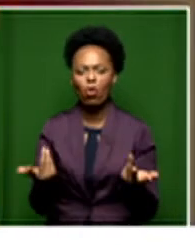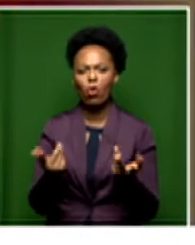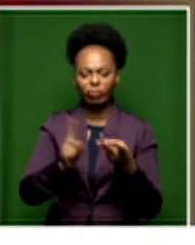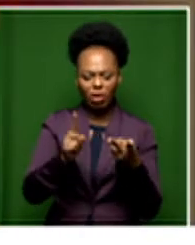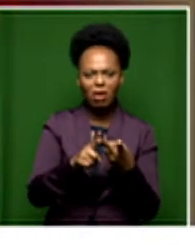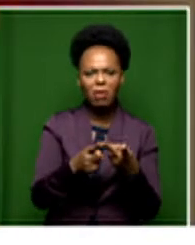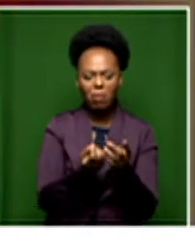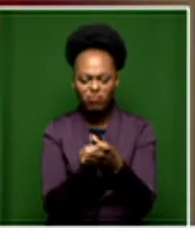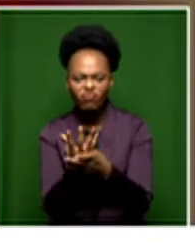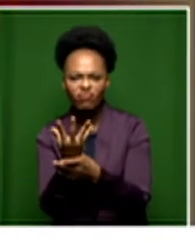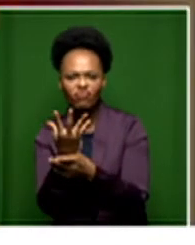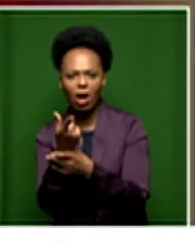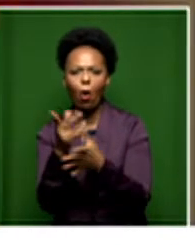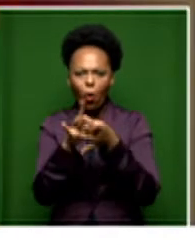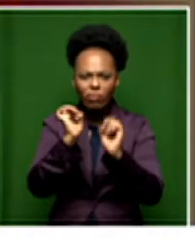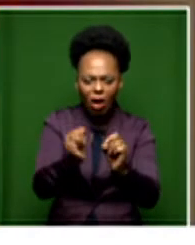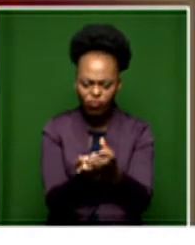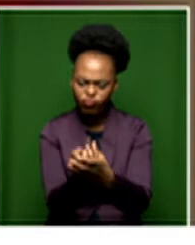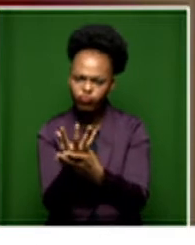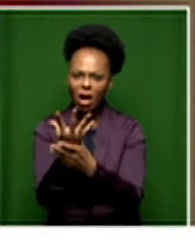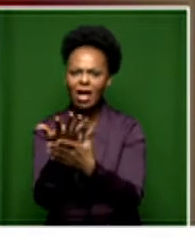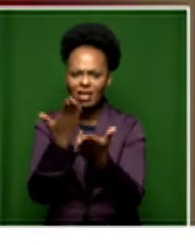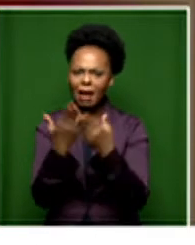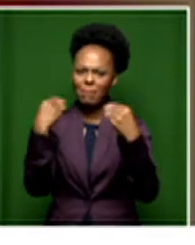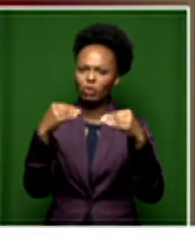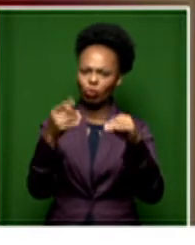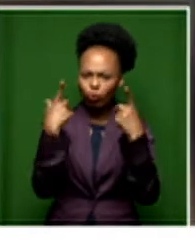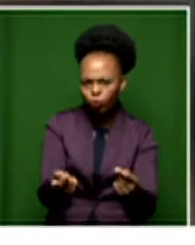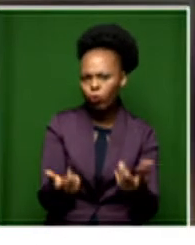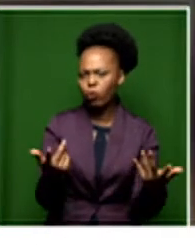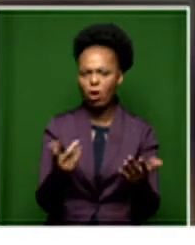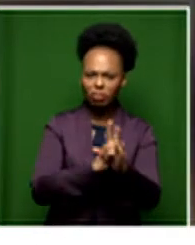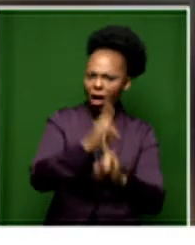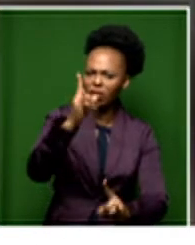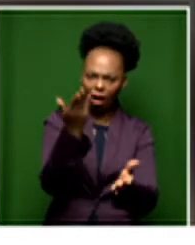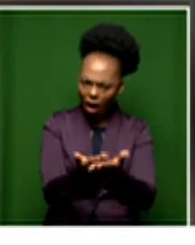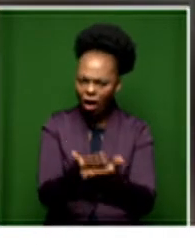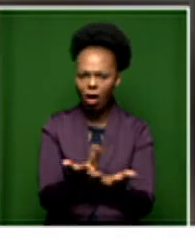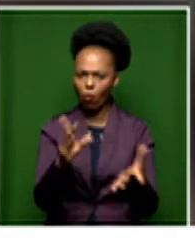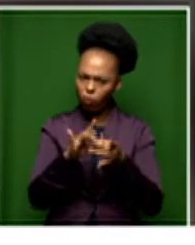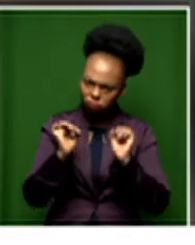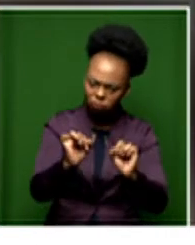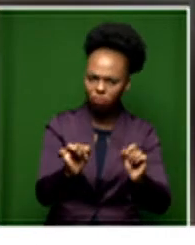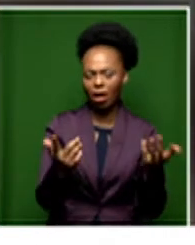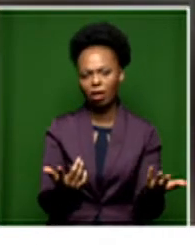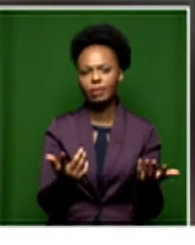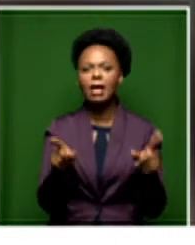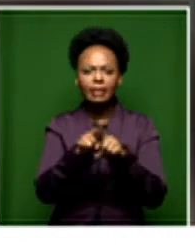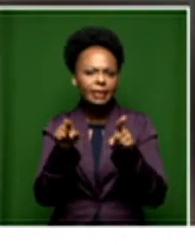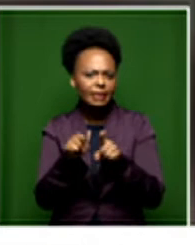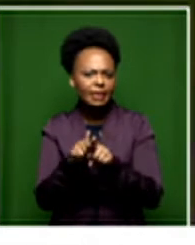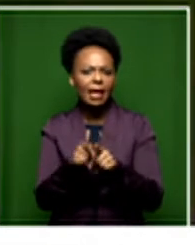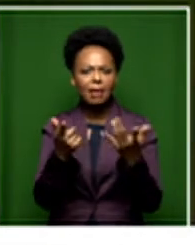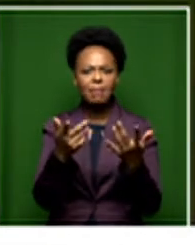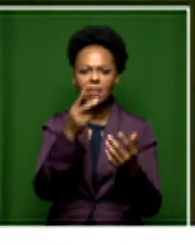at your comfort of your home, you could literally become an entrepreneur, a successful entrepreneur. And a good side of COVID that